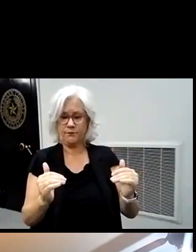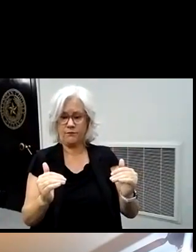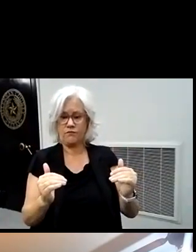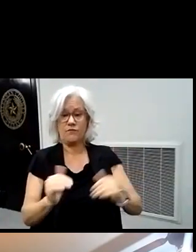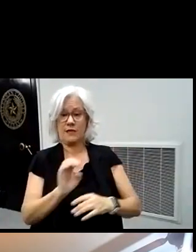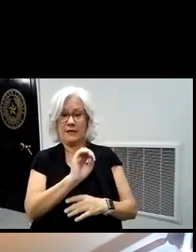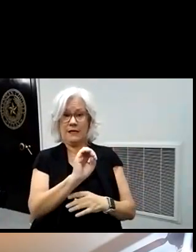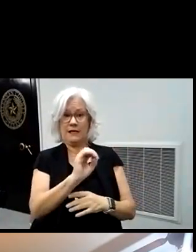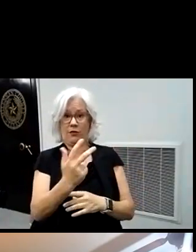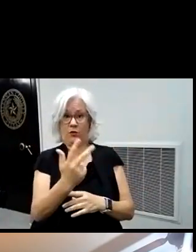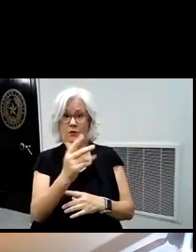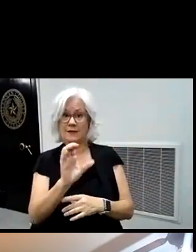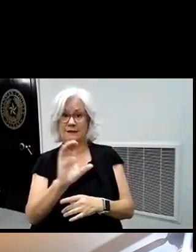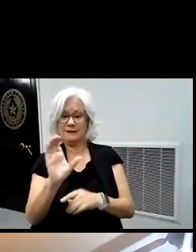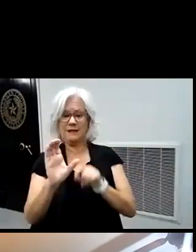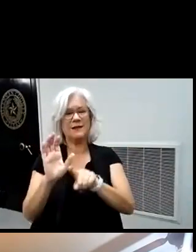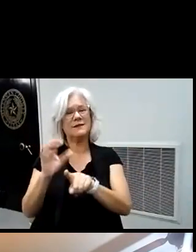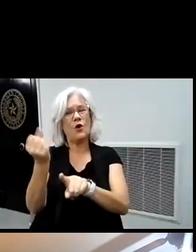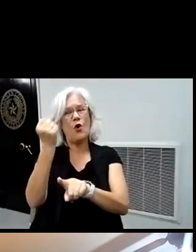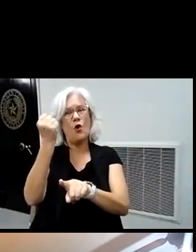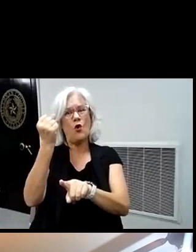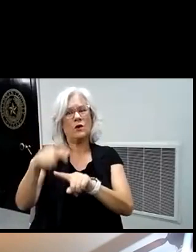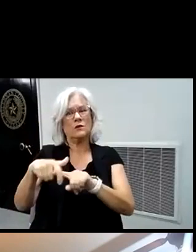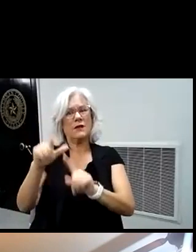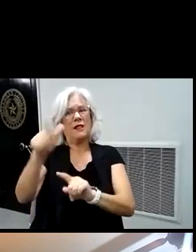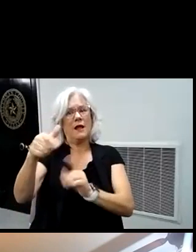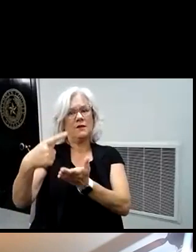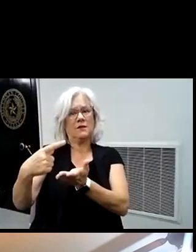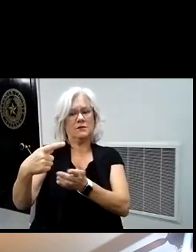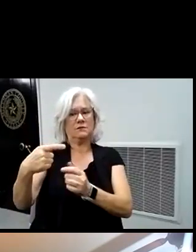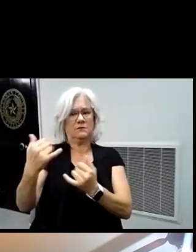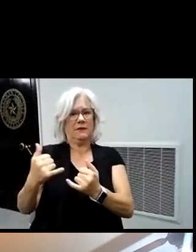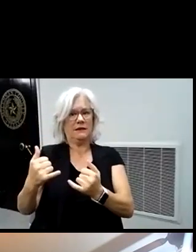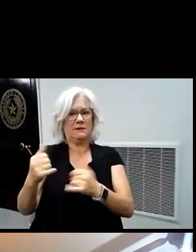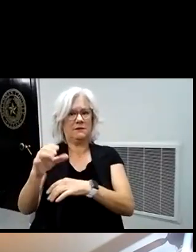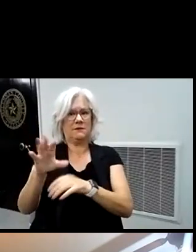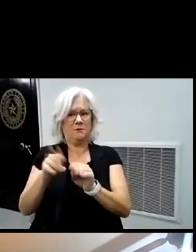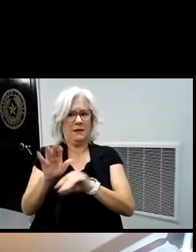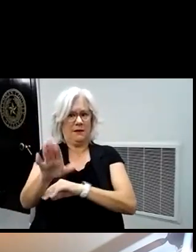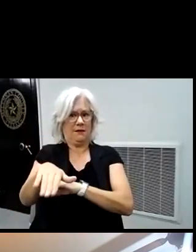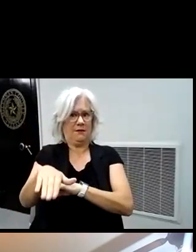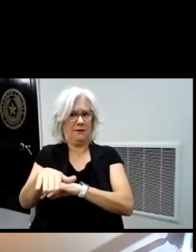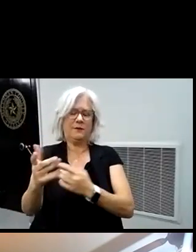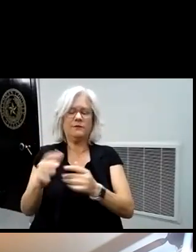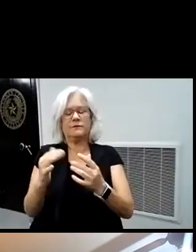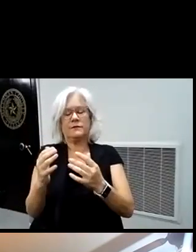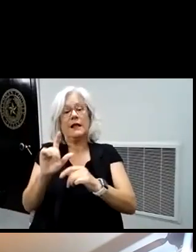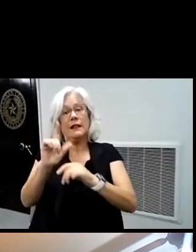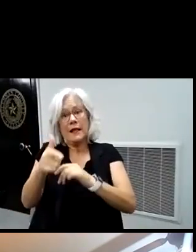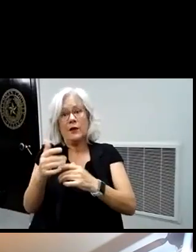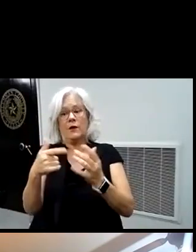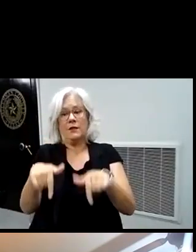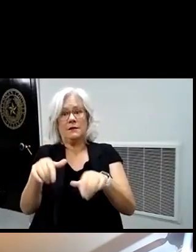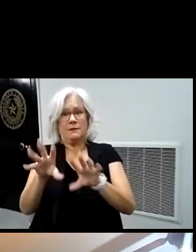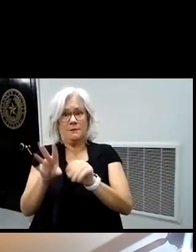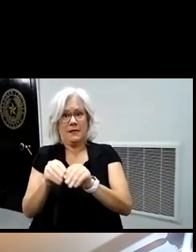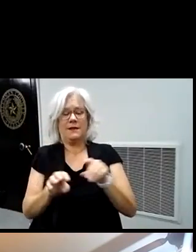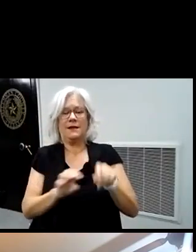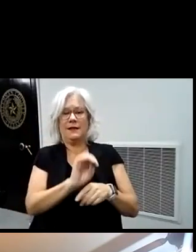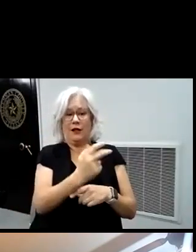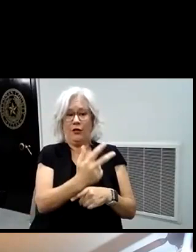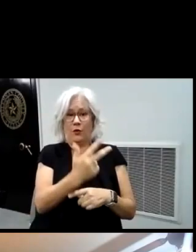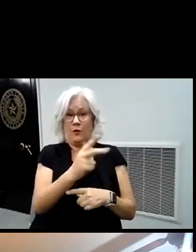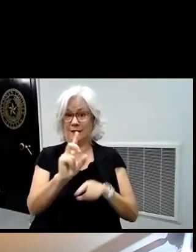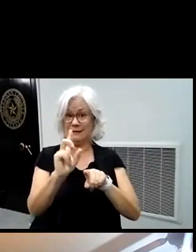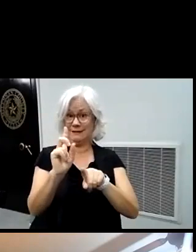Under E3C, I'd like to hold that for a little later in the meeting. Under E3D, under